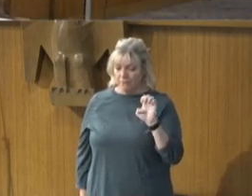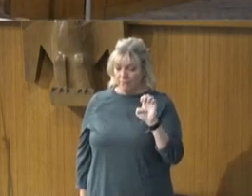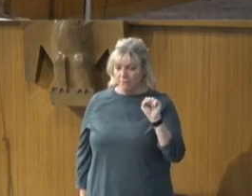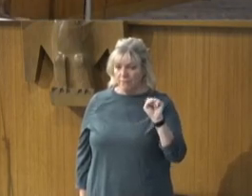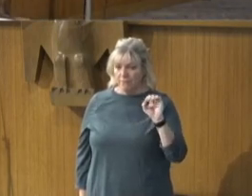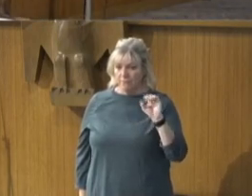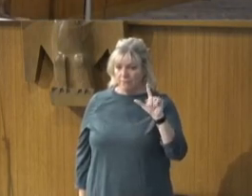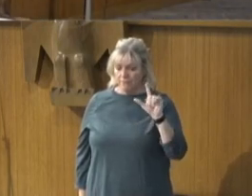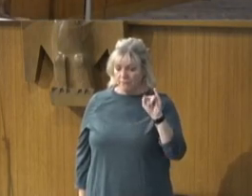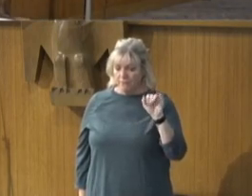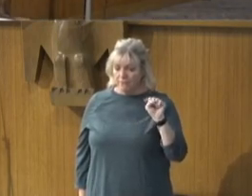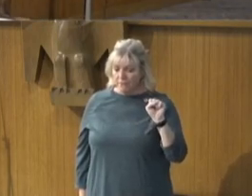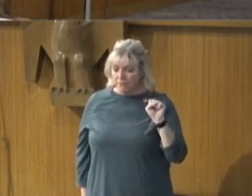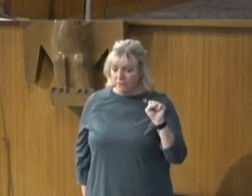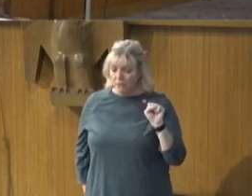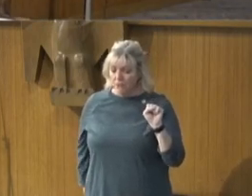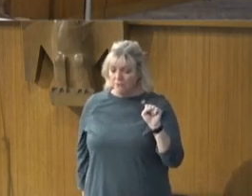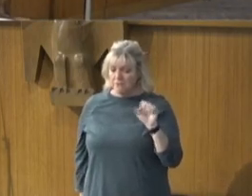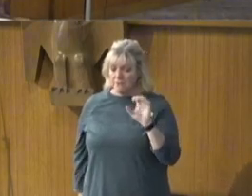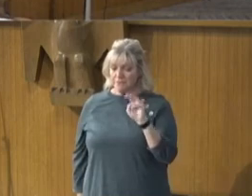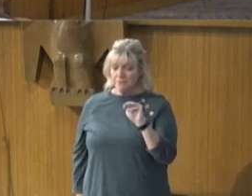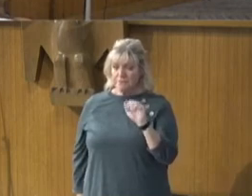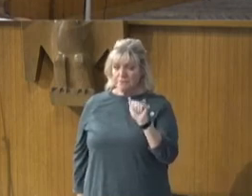Denise Solis.